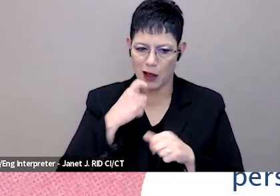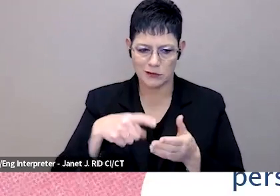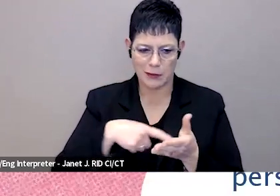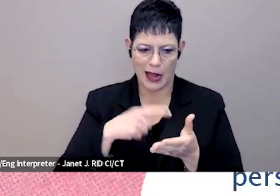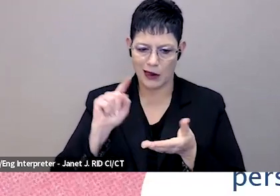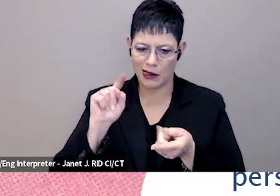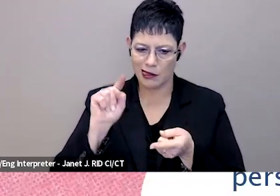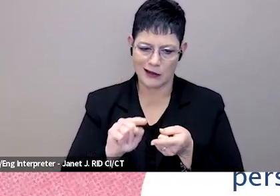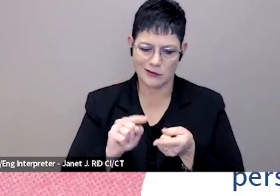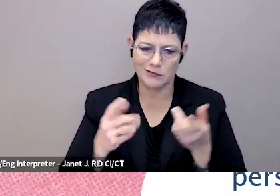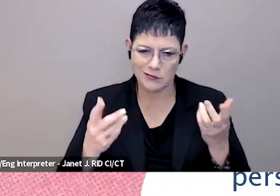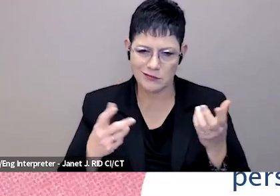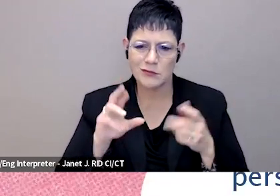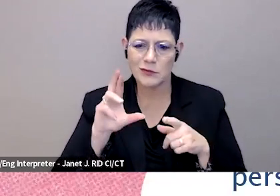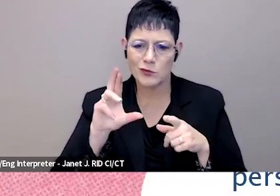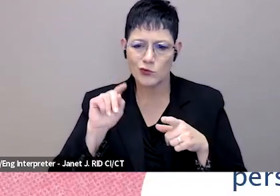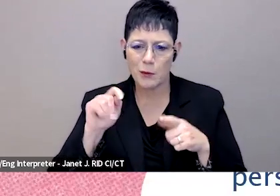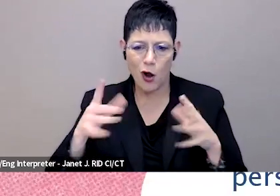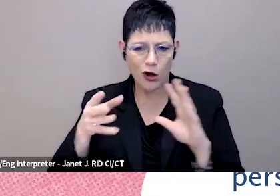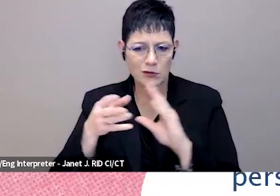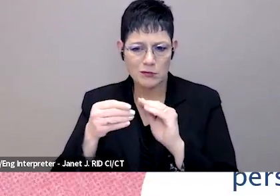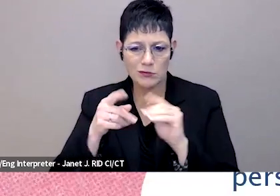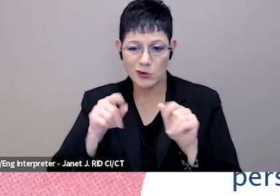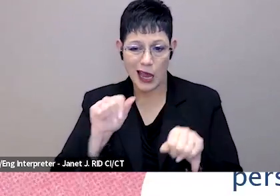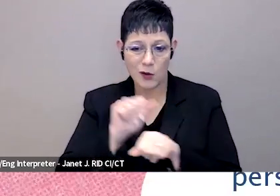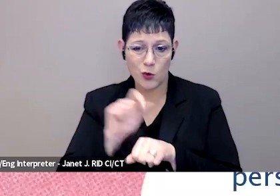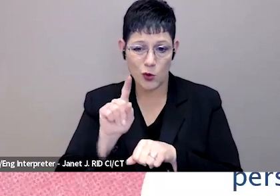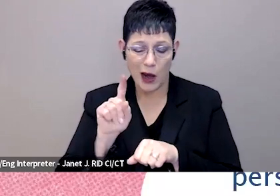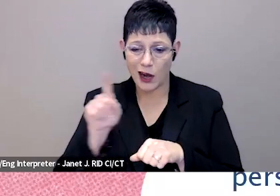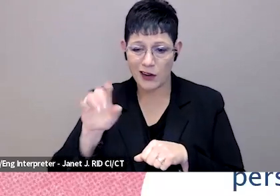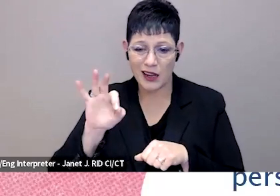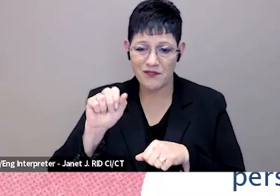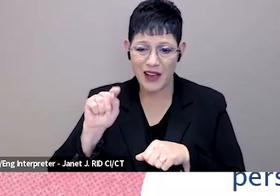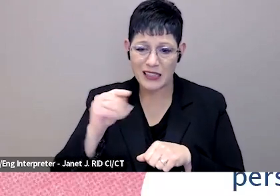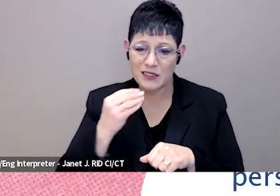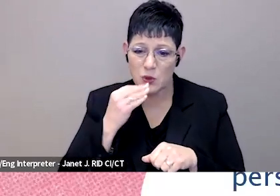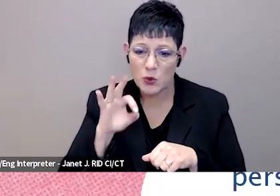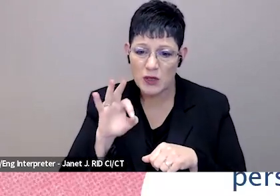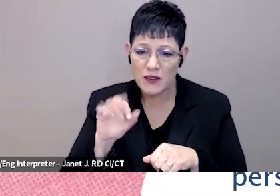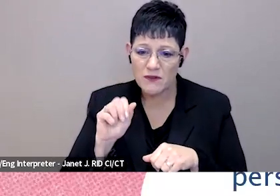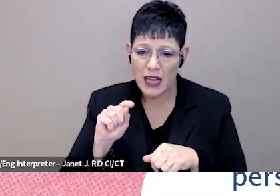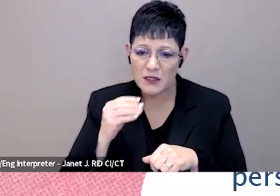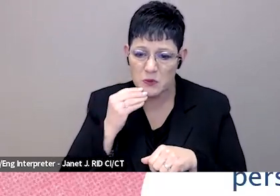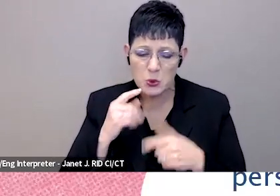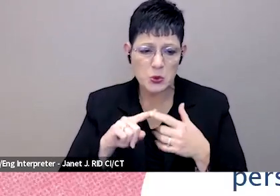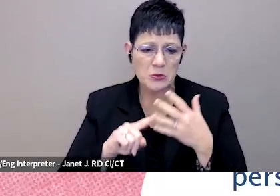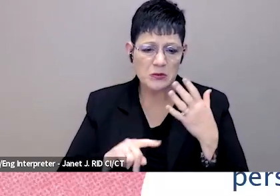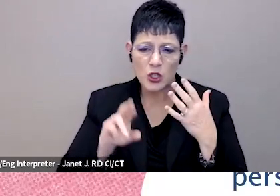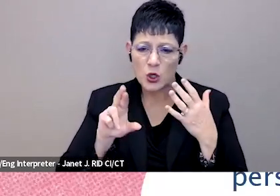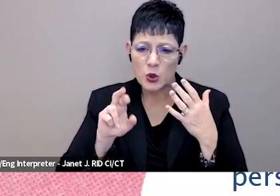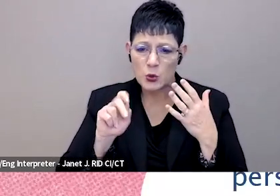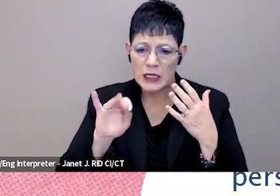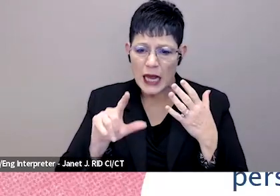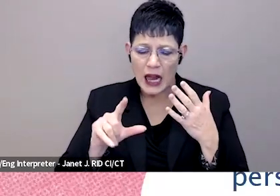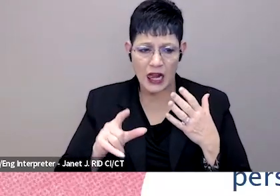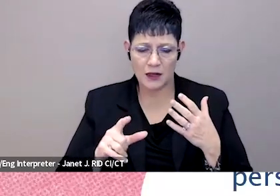Robert said, you can get paid a lot more to work within fast food and retail right now than you do as a labor of